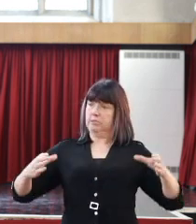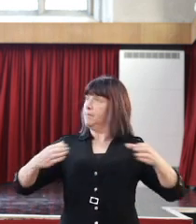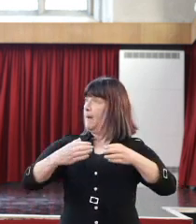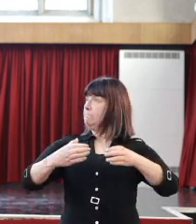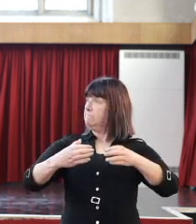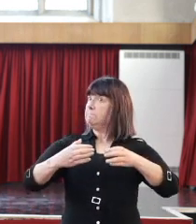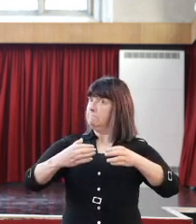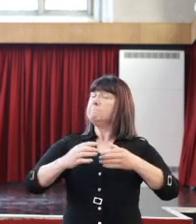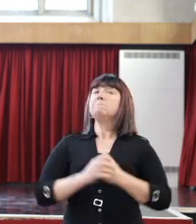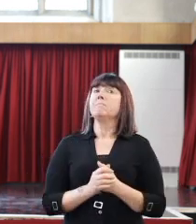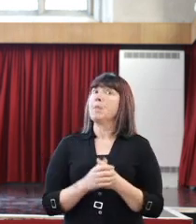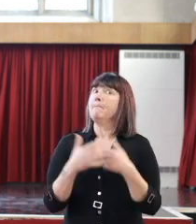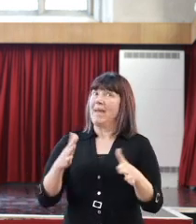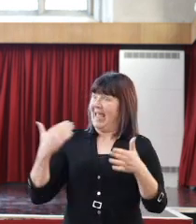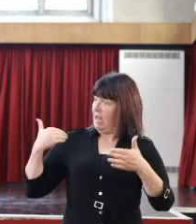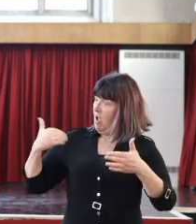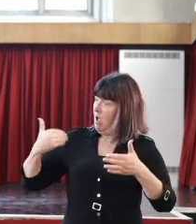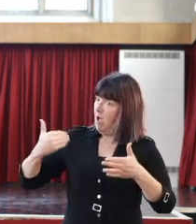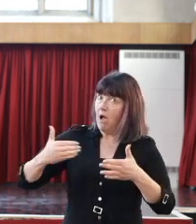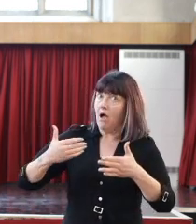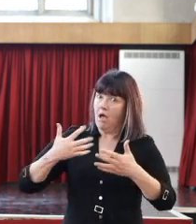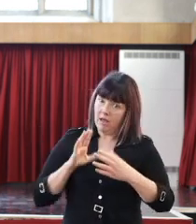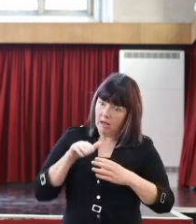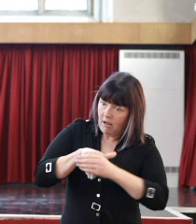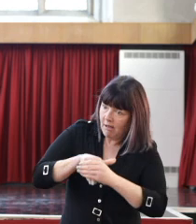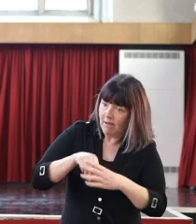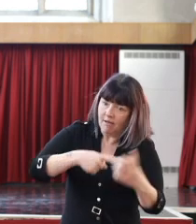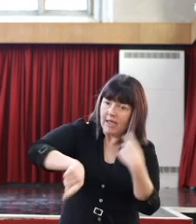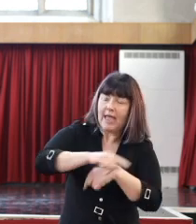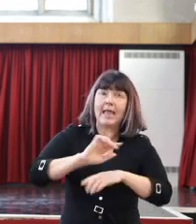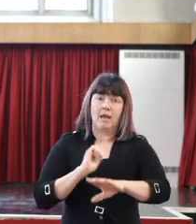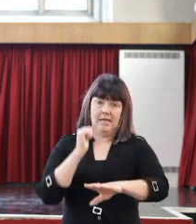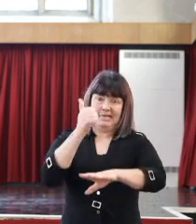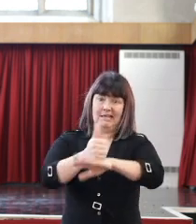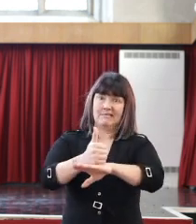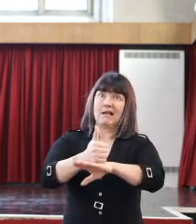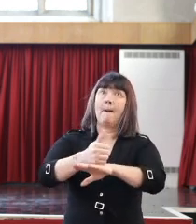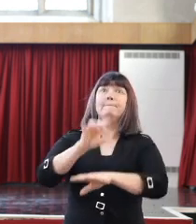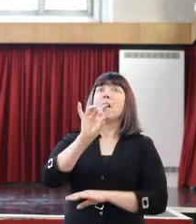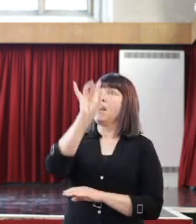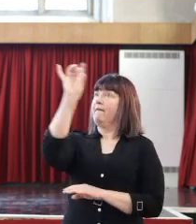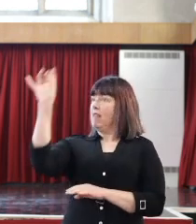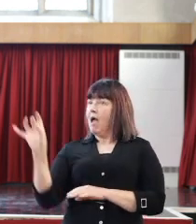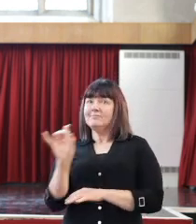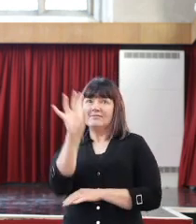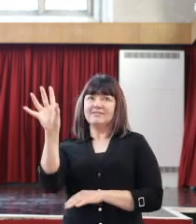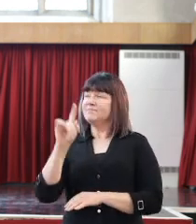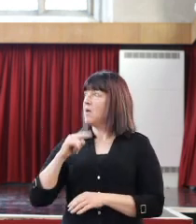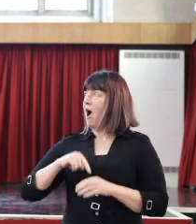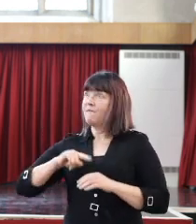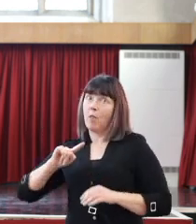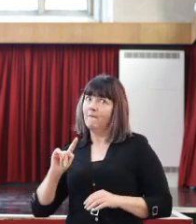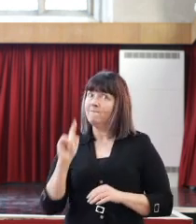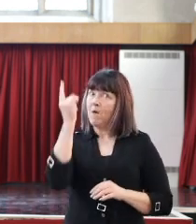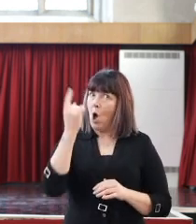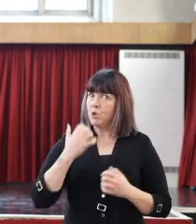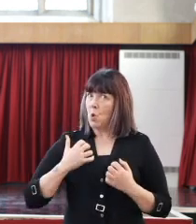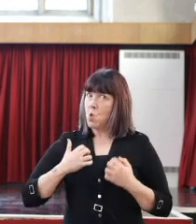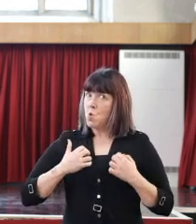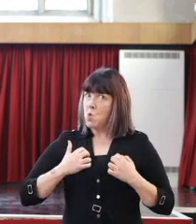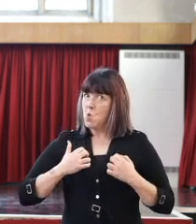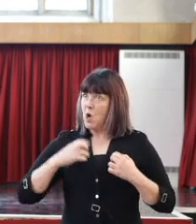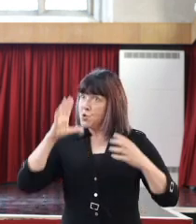keen putting the Love Light on. So thank you all very much for coming. I've got the first exciting job of the day for